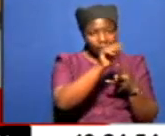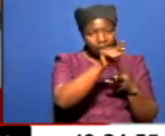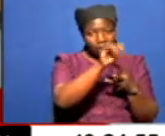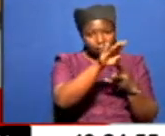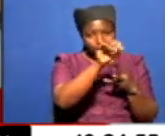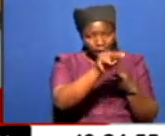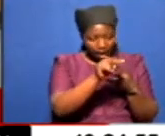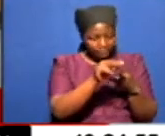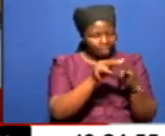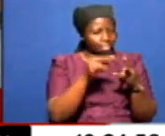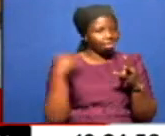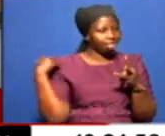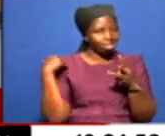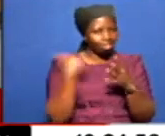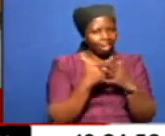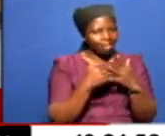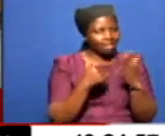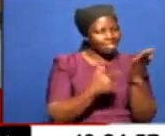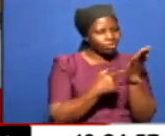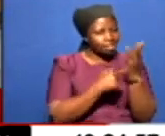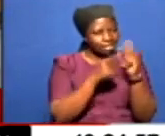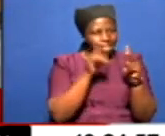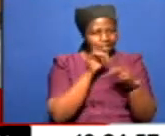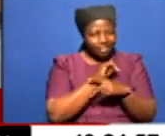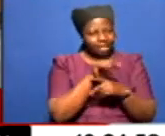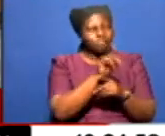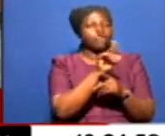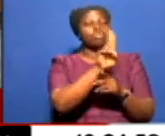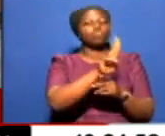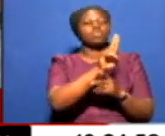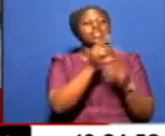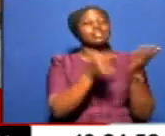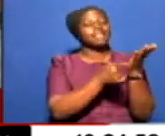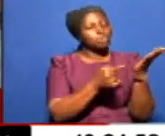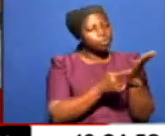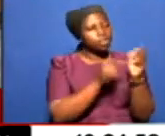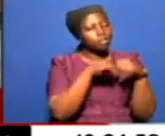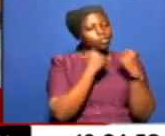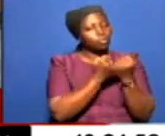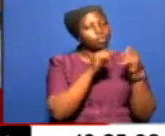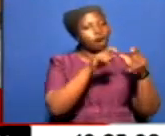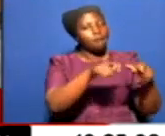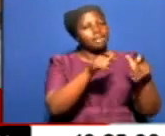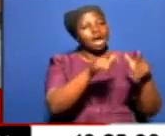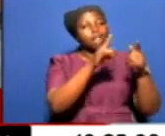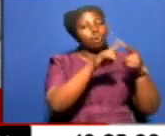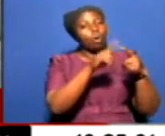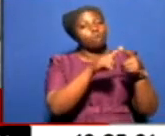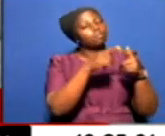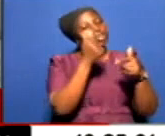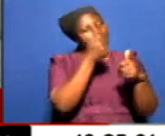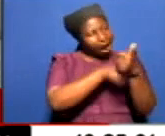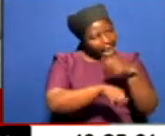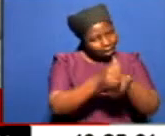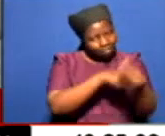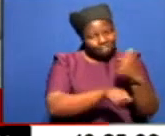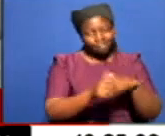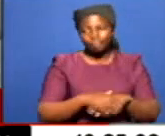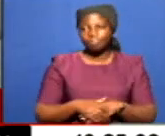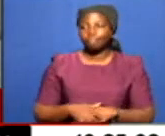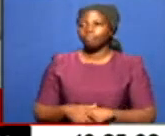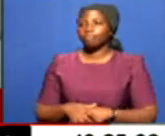technology started. They have been using technology and social media to further their agenda. So again, the